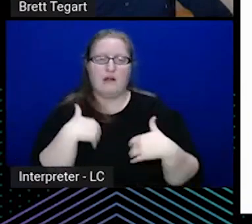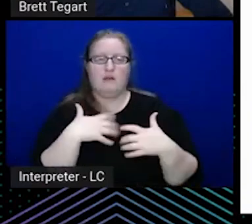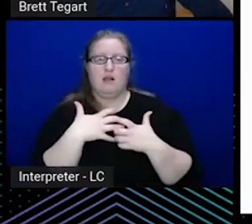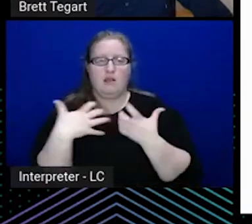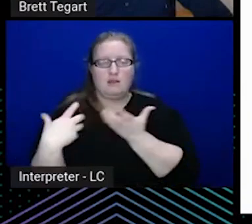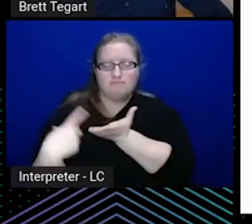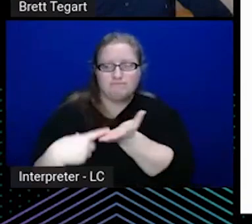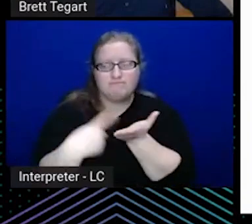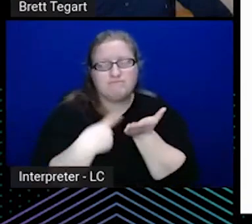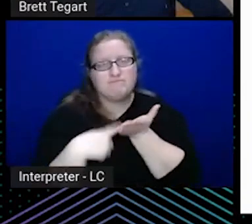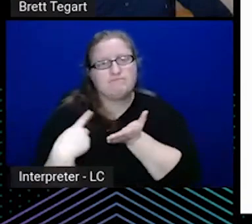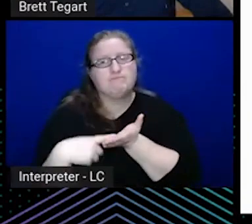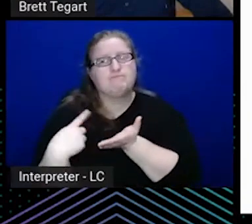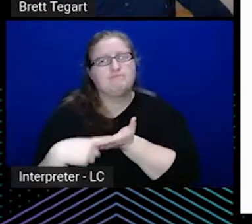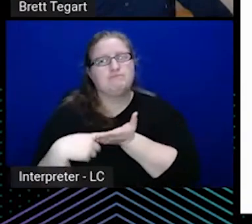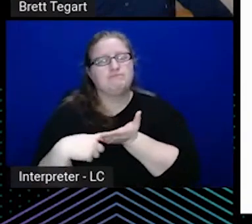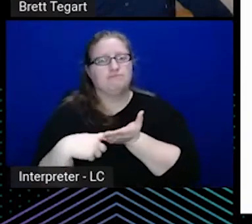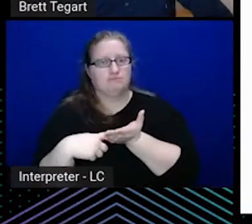stakeholders to figure out what goes where.